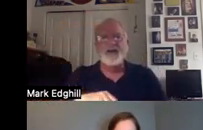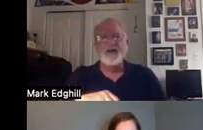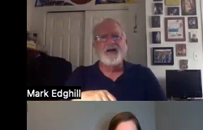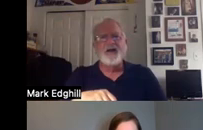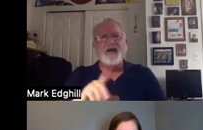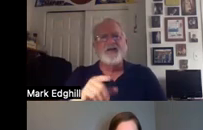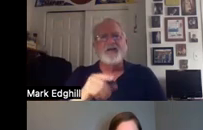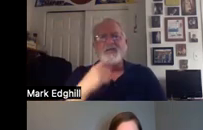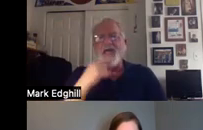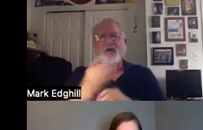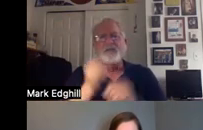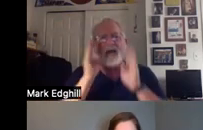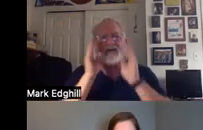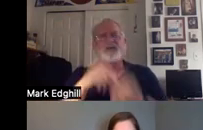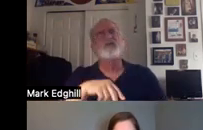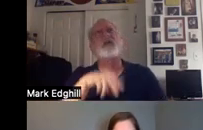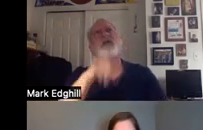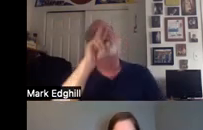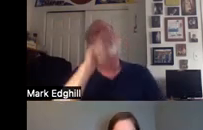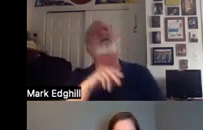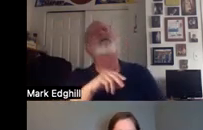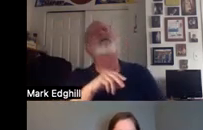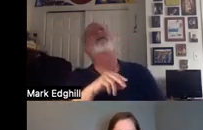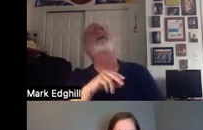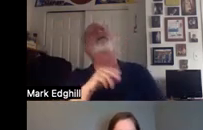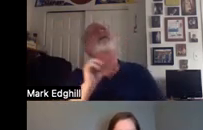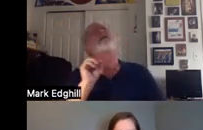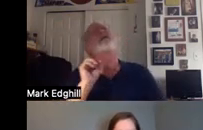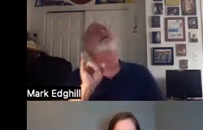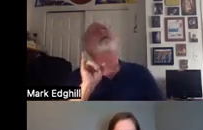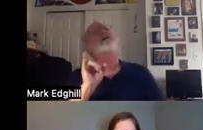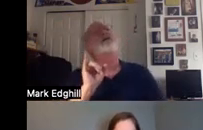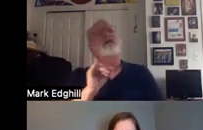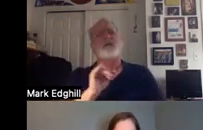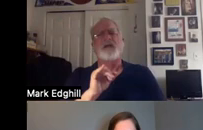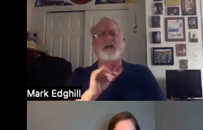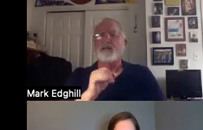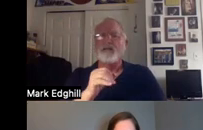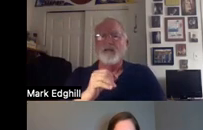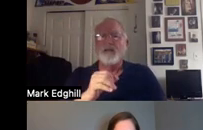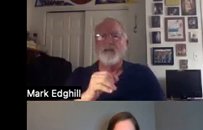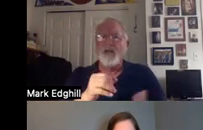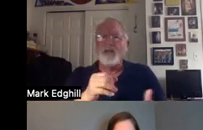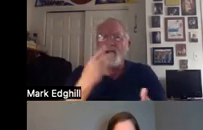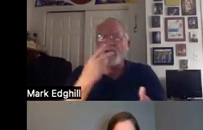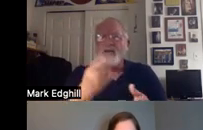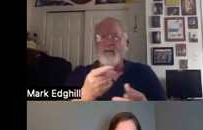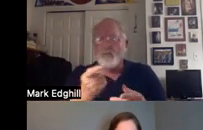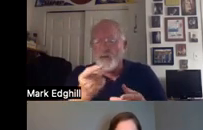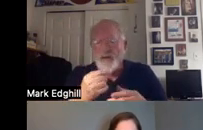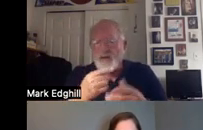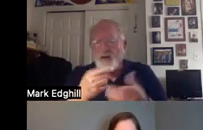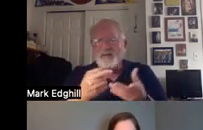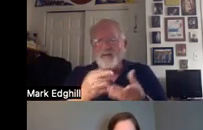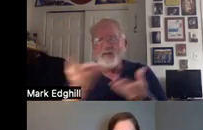things like, yeah, there's a parachute. There's some parachutes there. And it really got my attention. I looked up and I thought, oh, that's interesting. Then I see